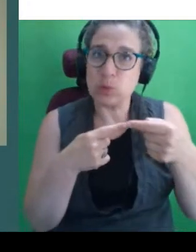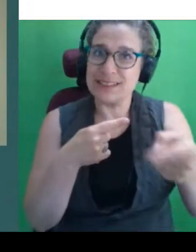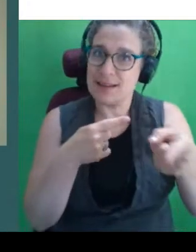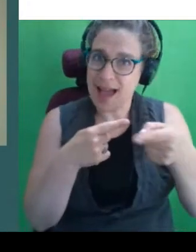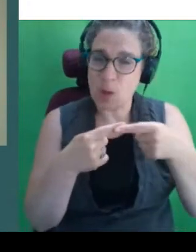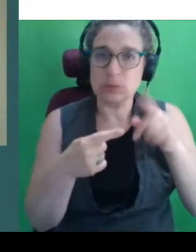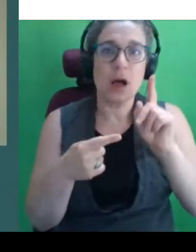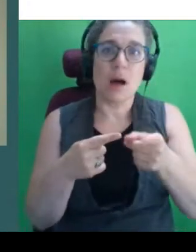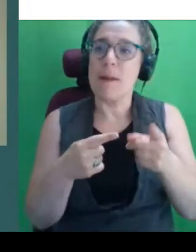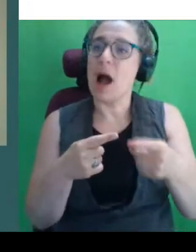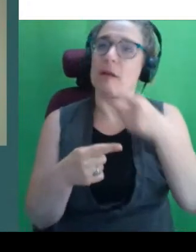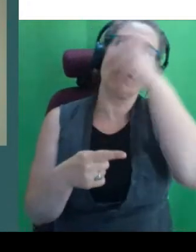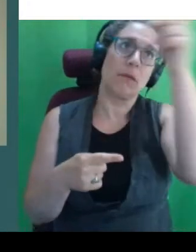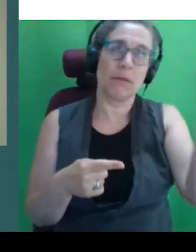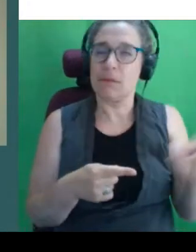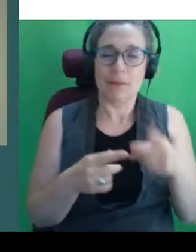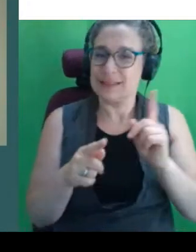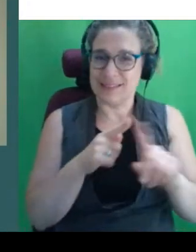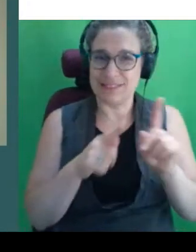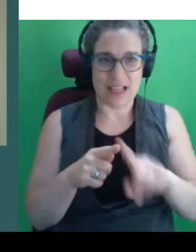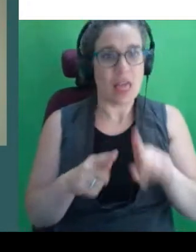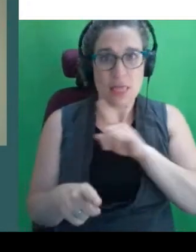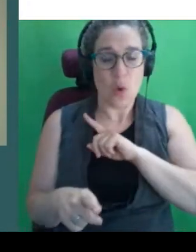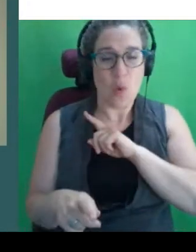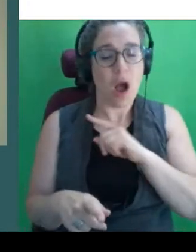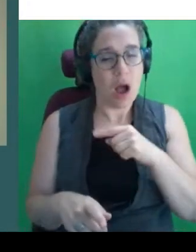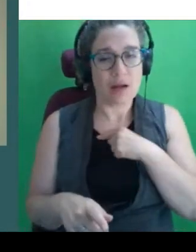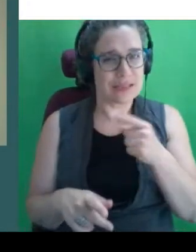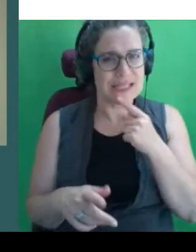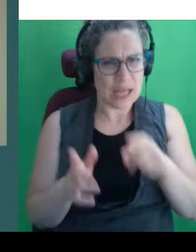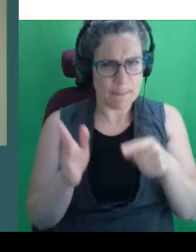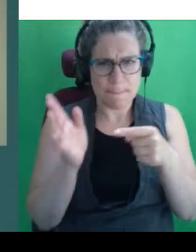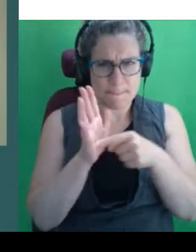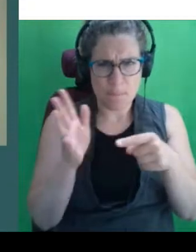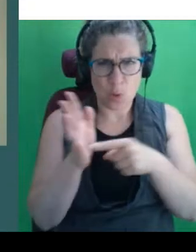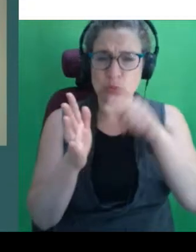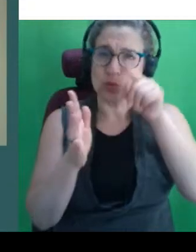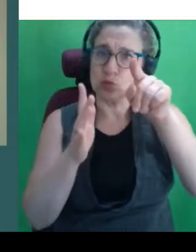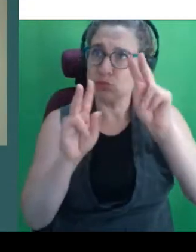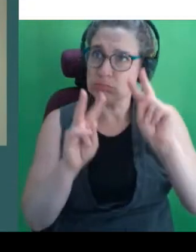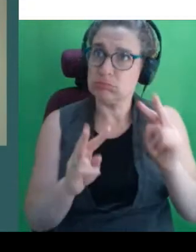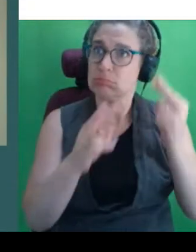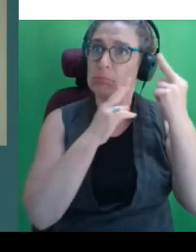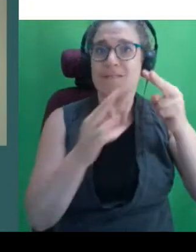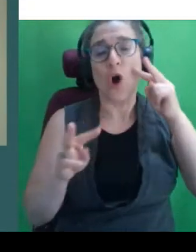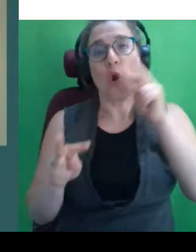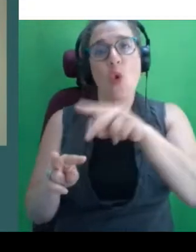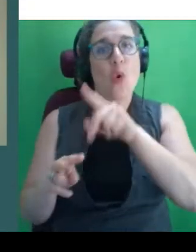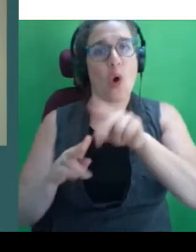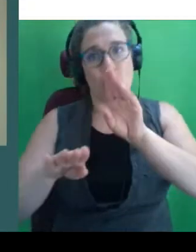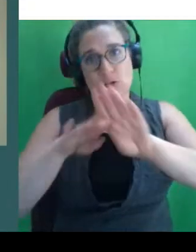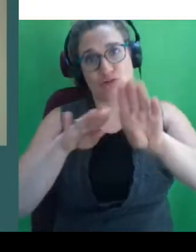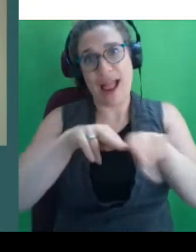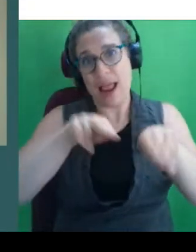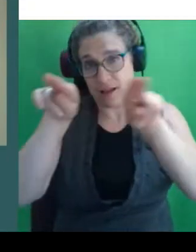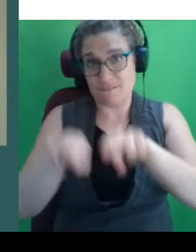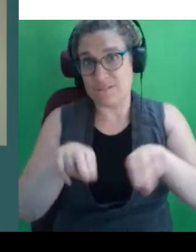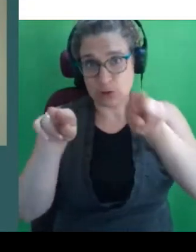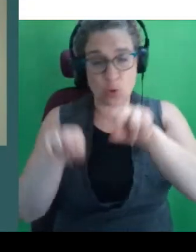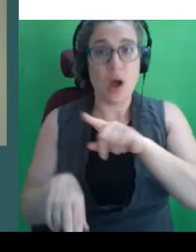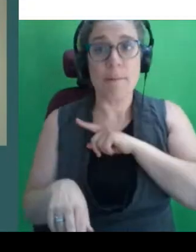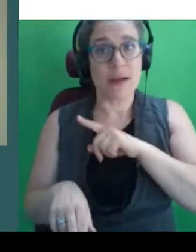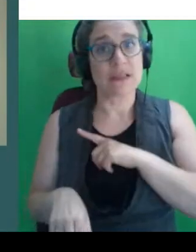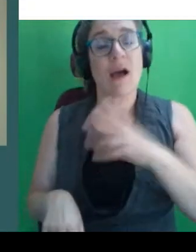throughout the UK, and that's what I've said about, important to have a reflection on these training videos, because 5 breaths in and out has been